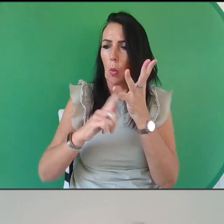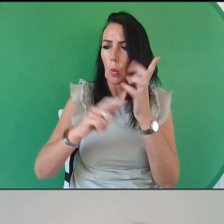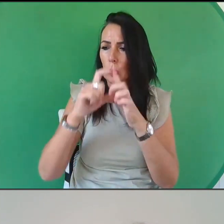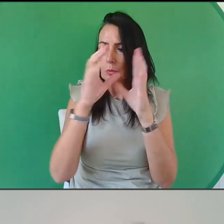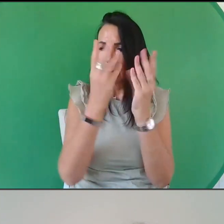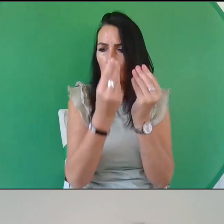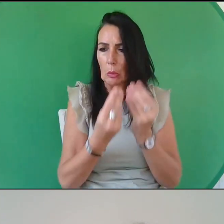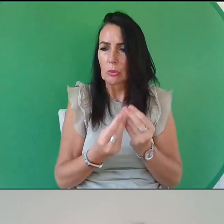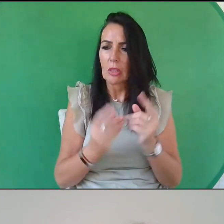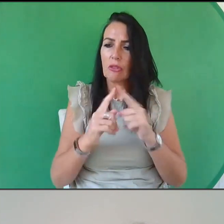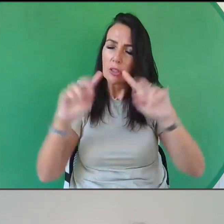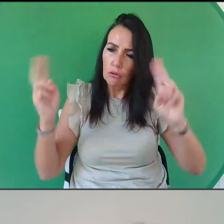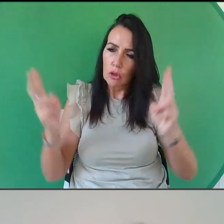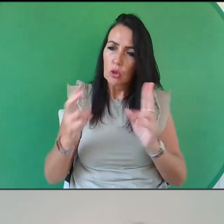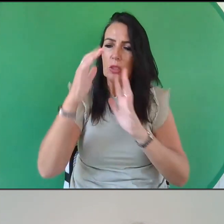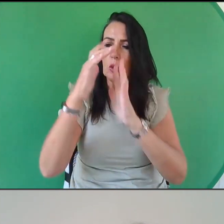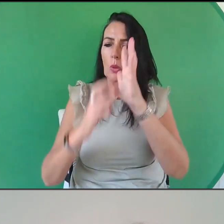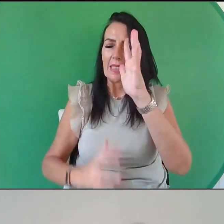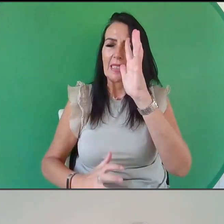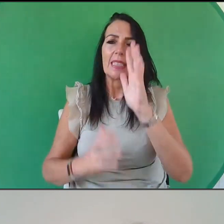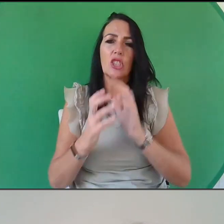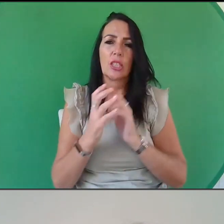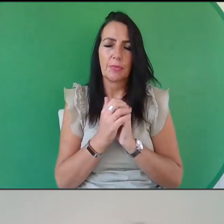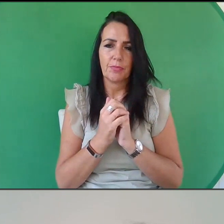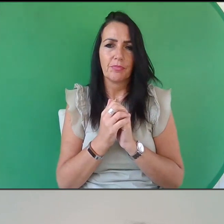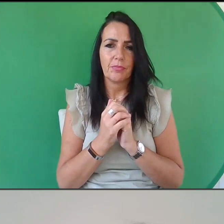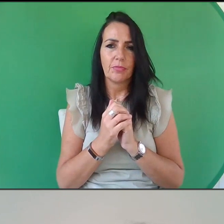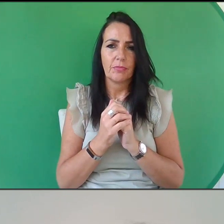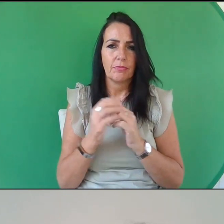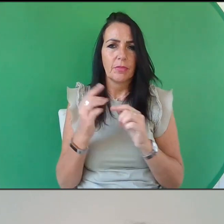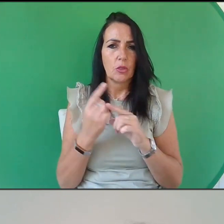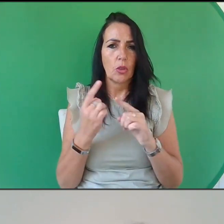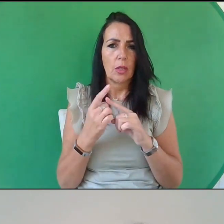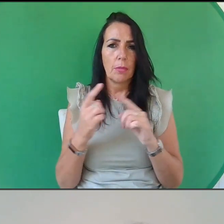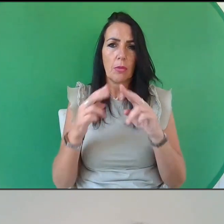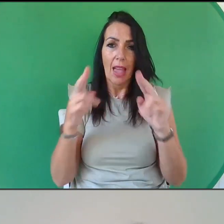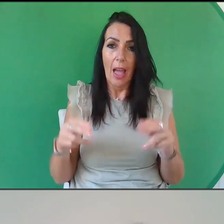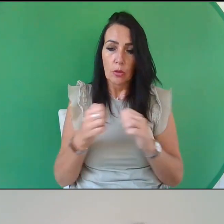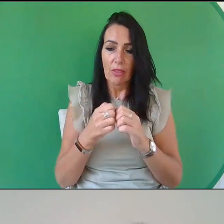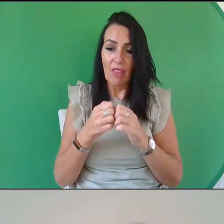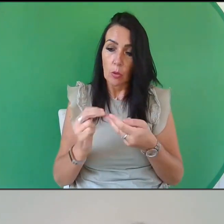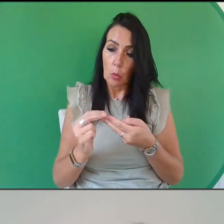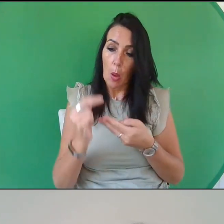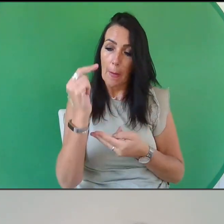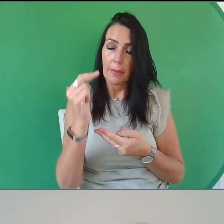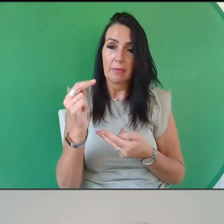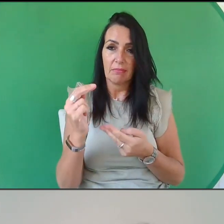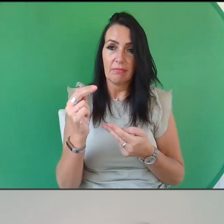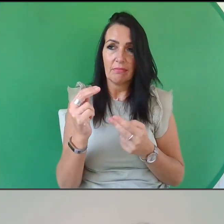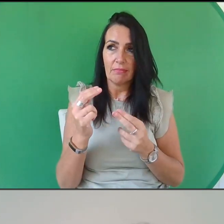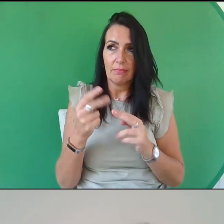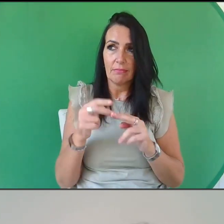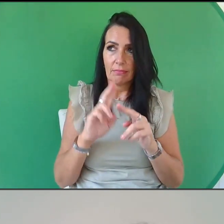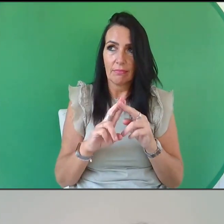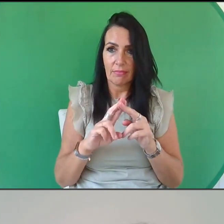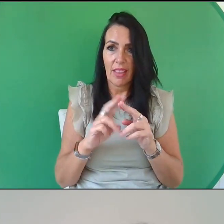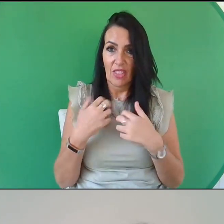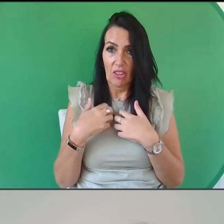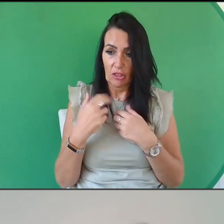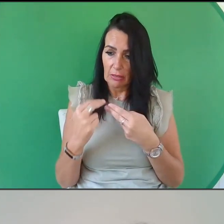reducing condensation risk, talking about house value increases, if that's their kind of motivation,